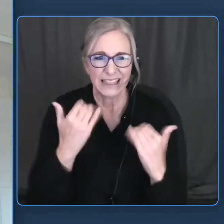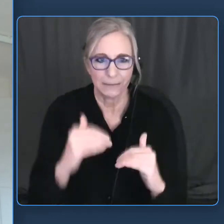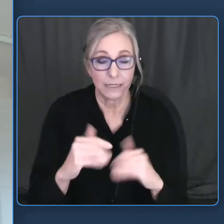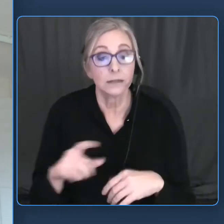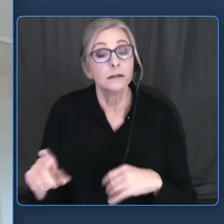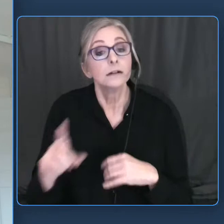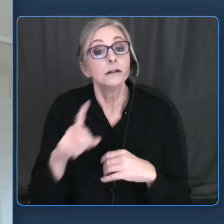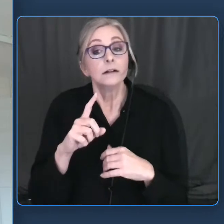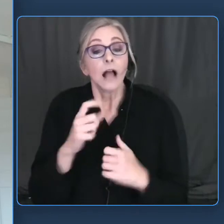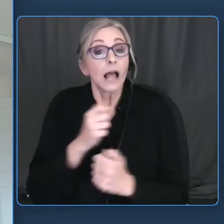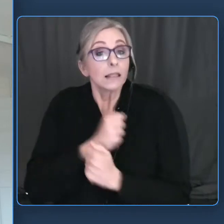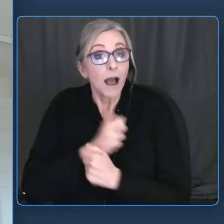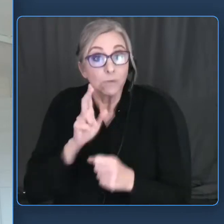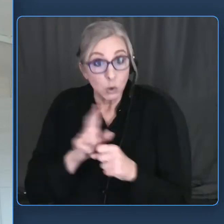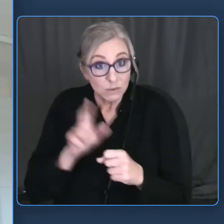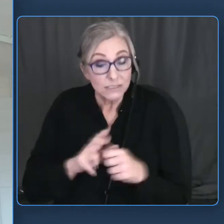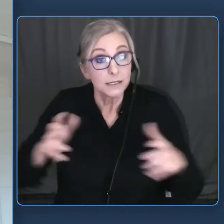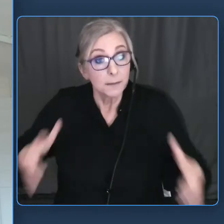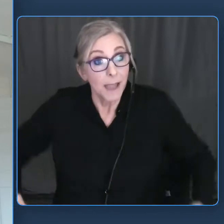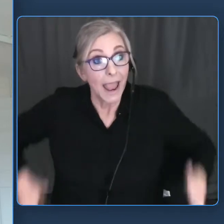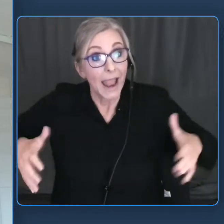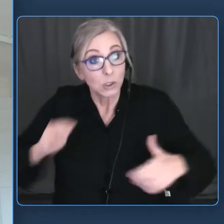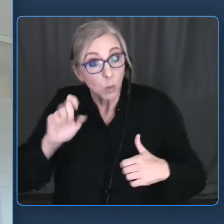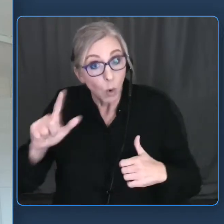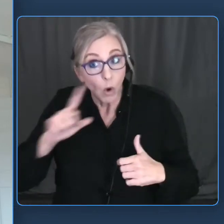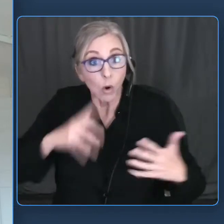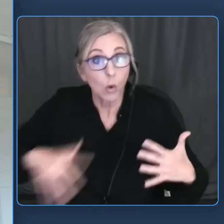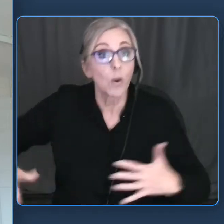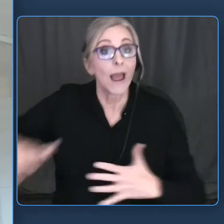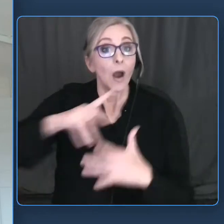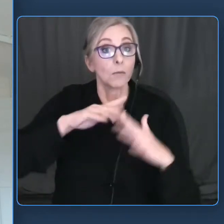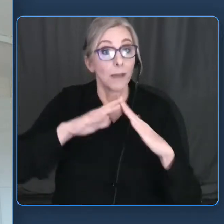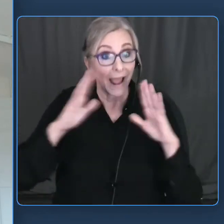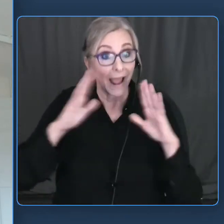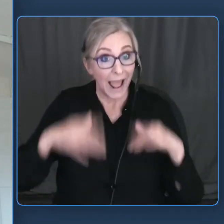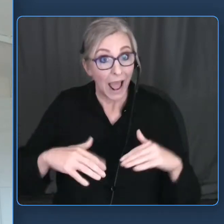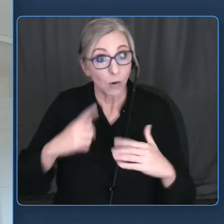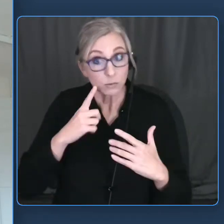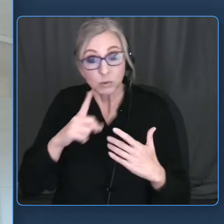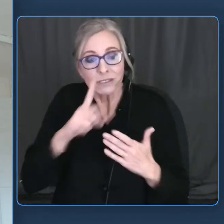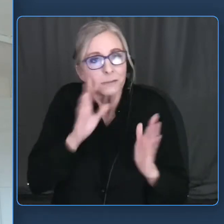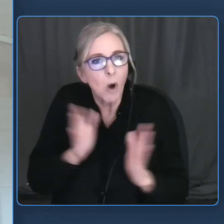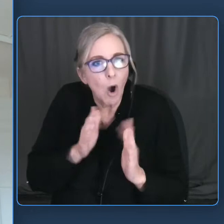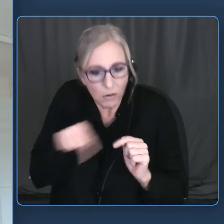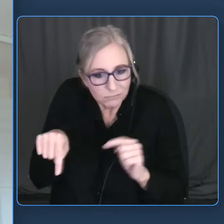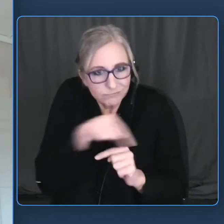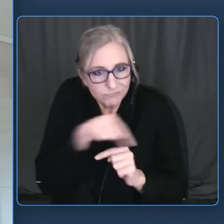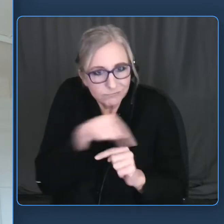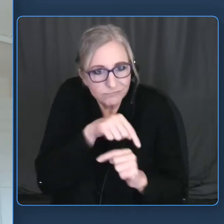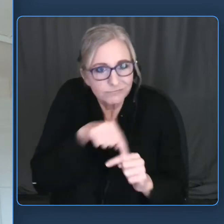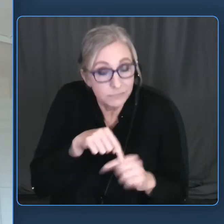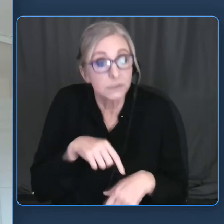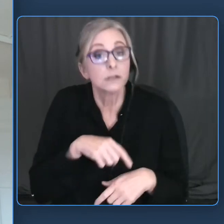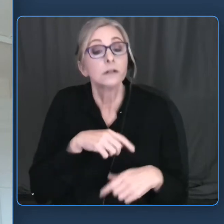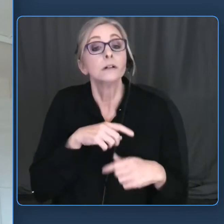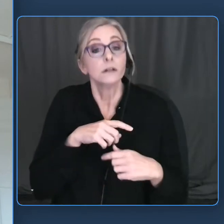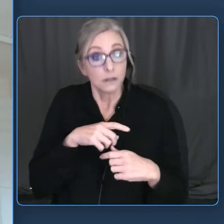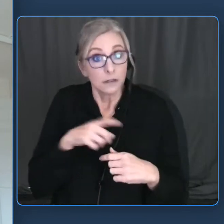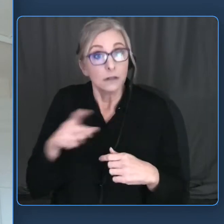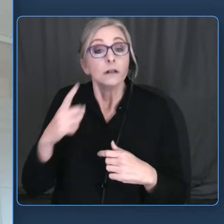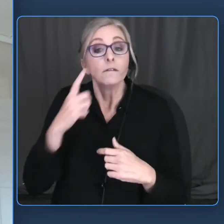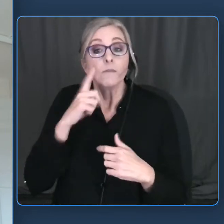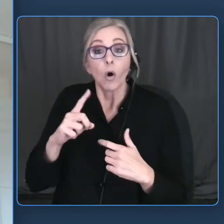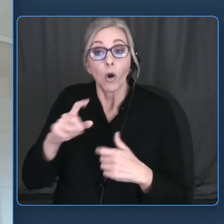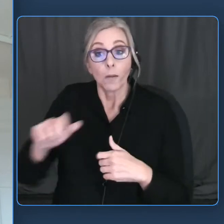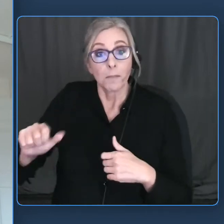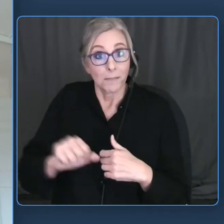I love using a manual wheelchair around my house because the footprint is smaller. When I use a